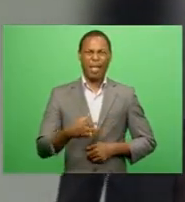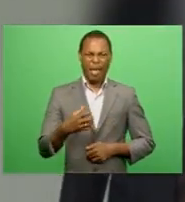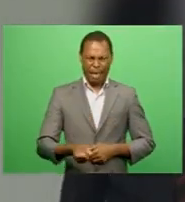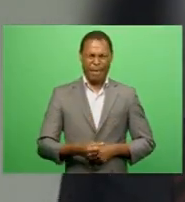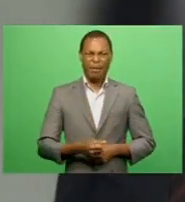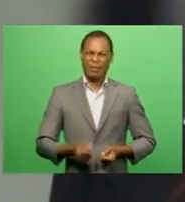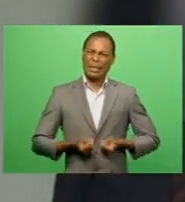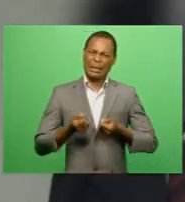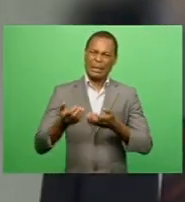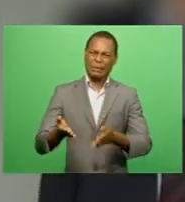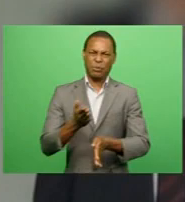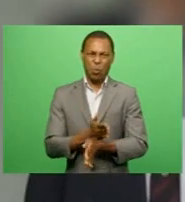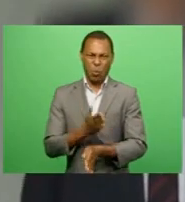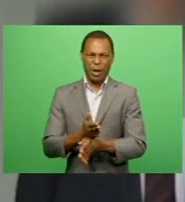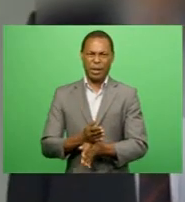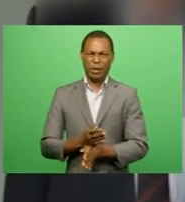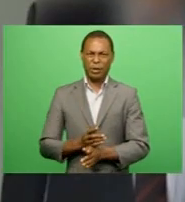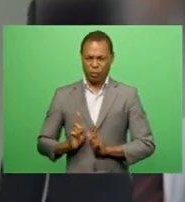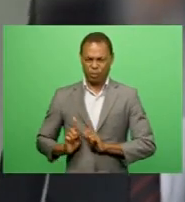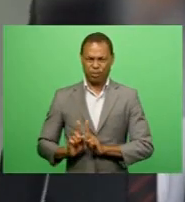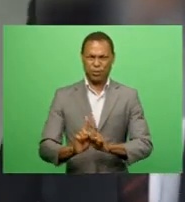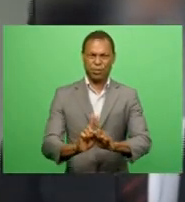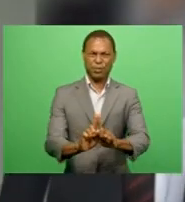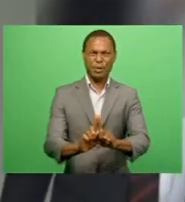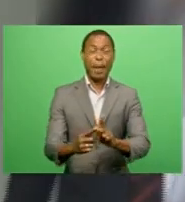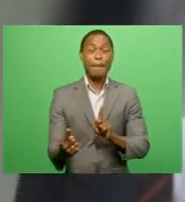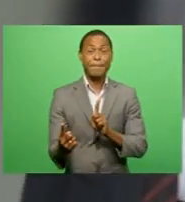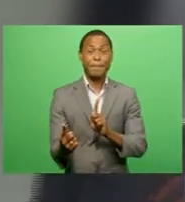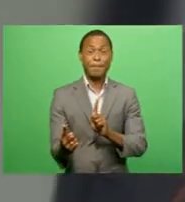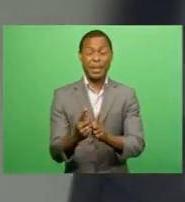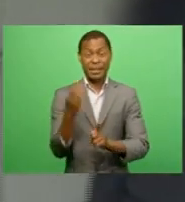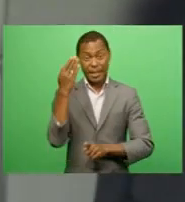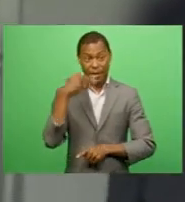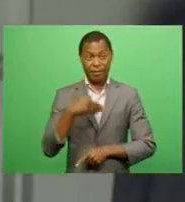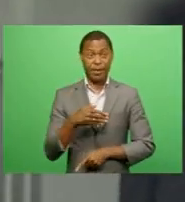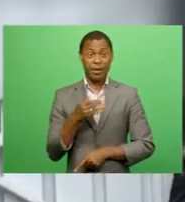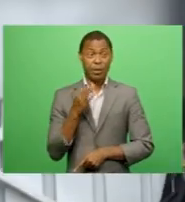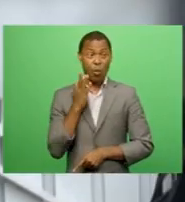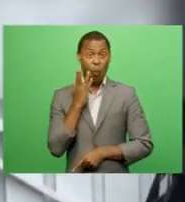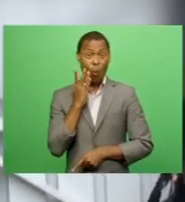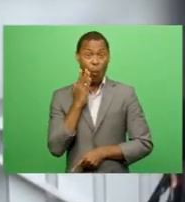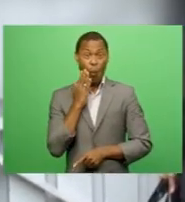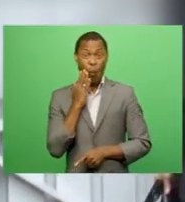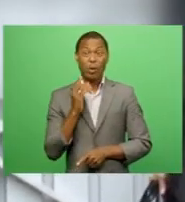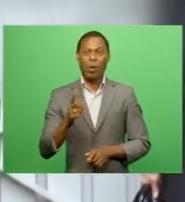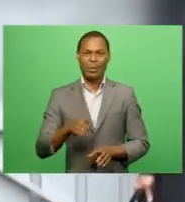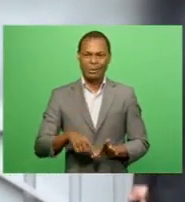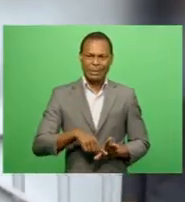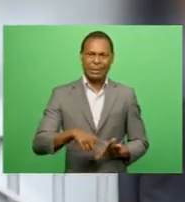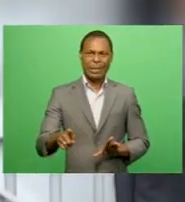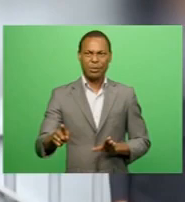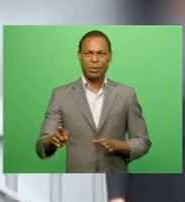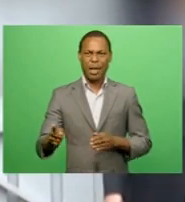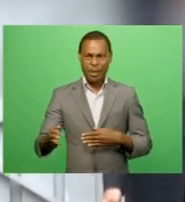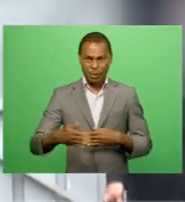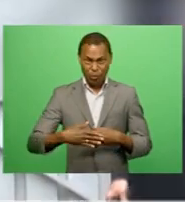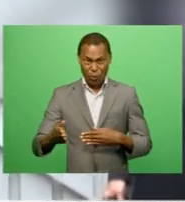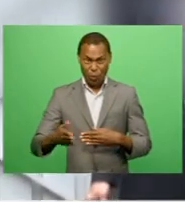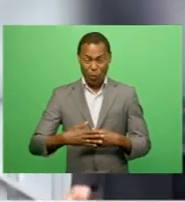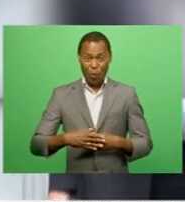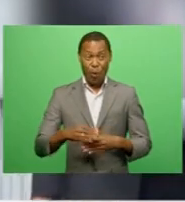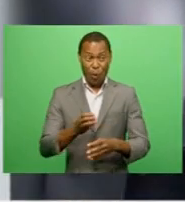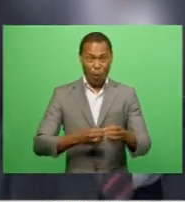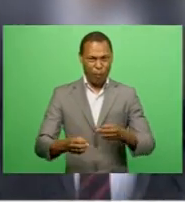he accompanied her to meet him in the evening. He said when his girlfriend came out from an office, 5 minutes later, she